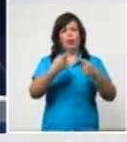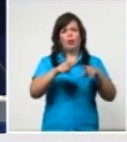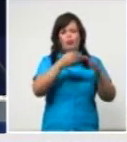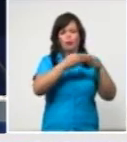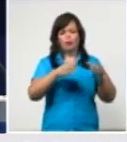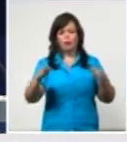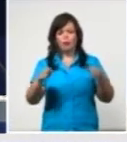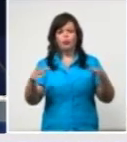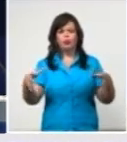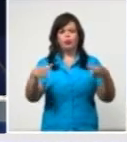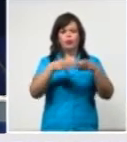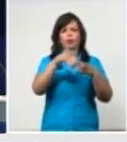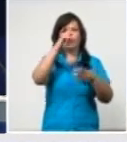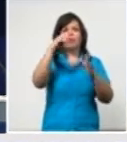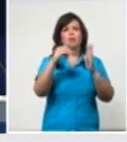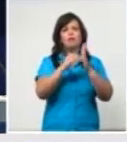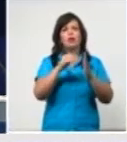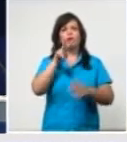pandemic, there is a cumulative of